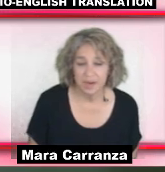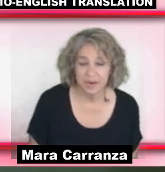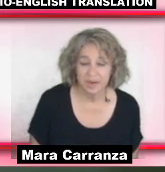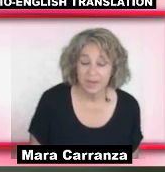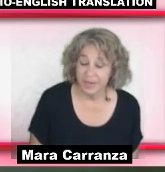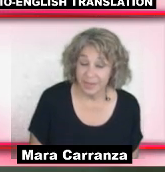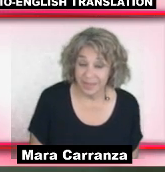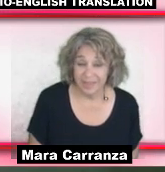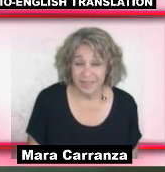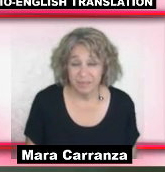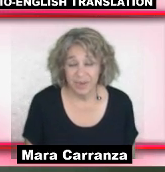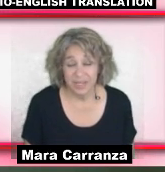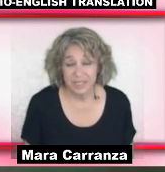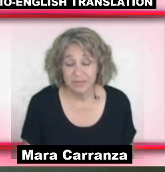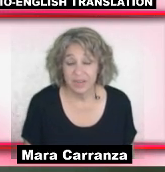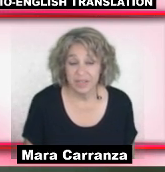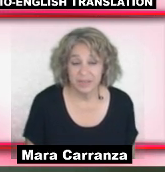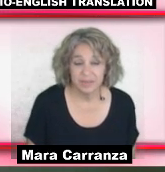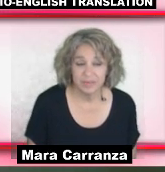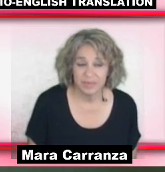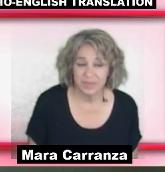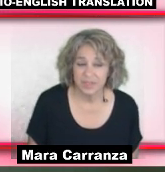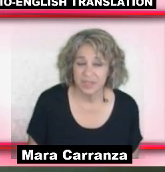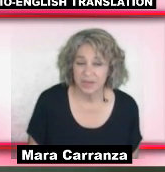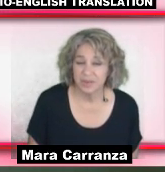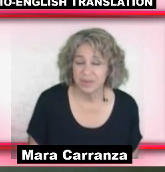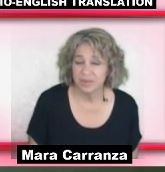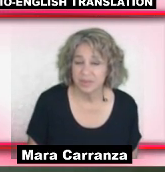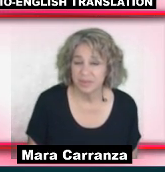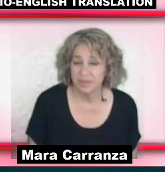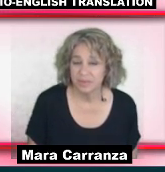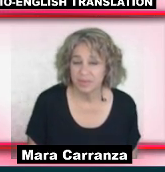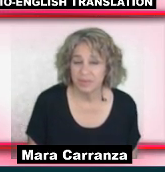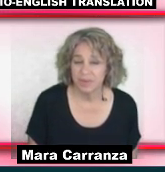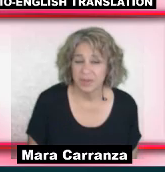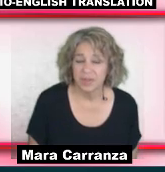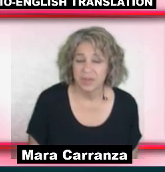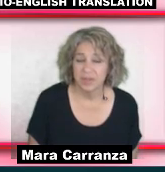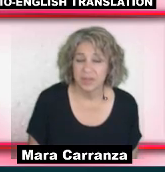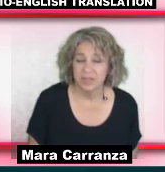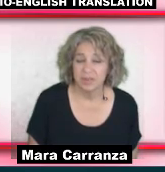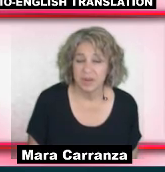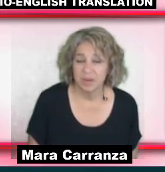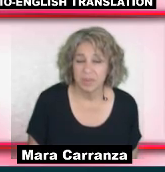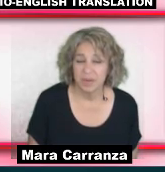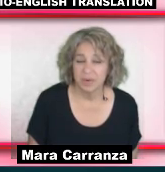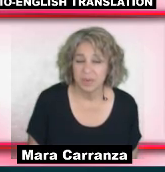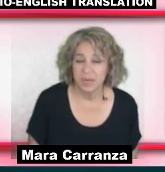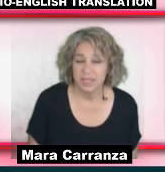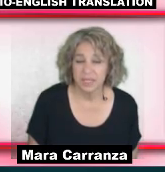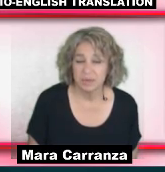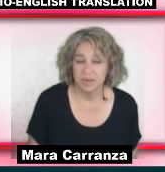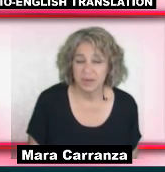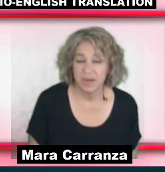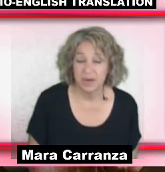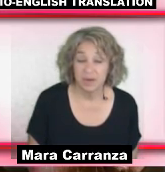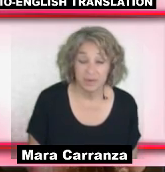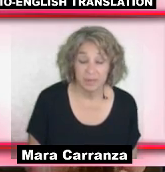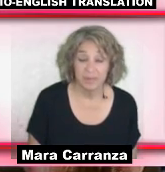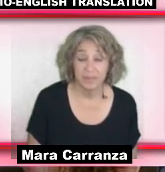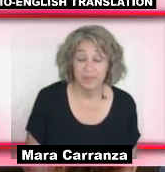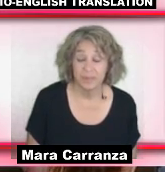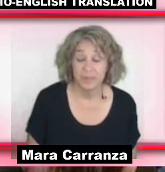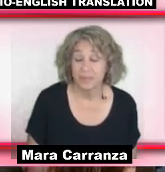that. Evidente. But it's evident. Entonces, so, sale aquí Manuel Peraza. So now Manuel Peraza comes out here.